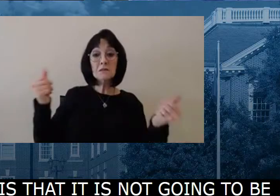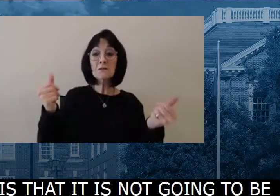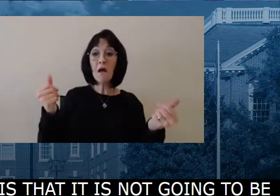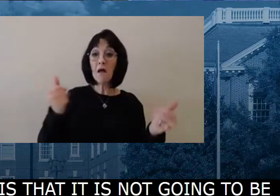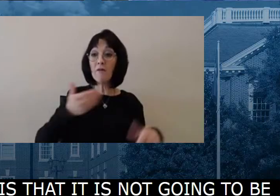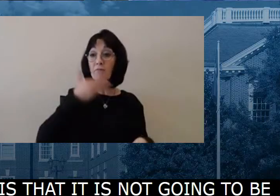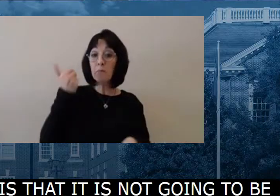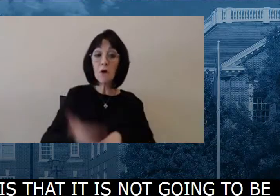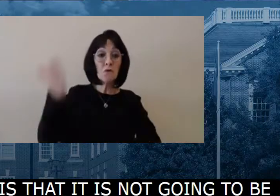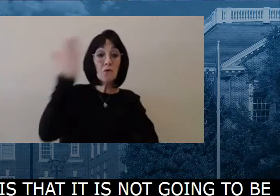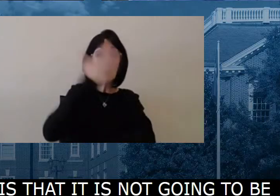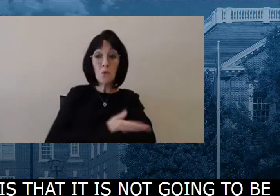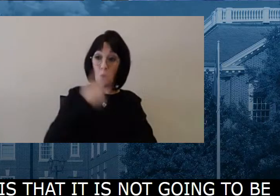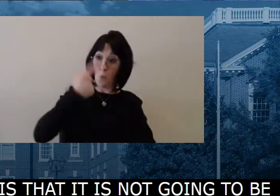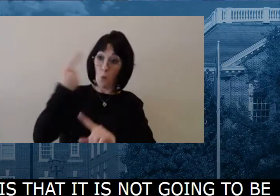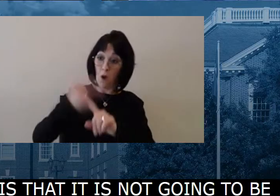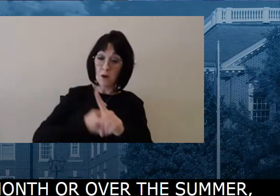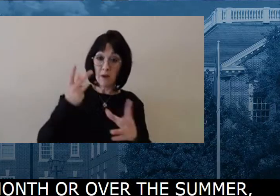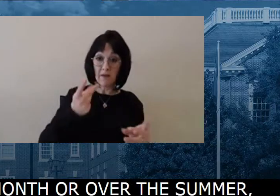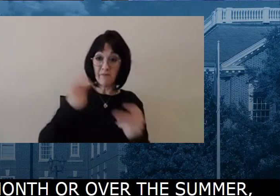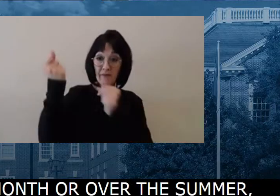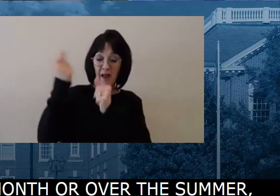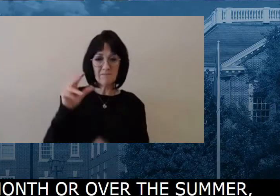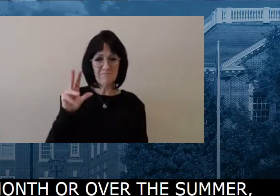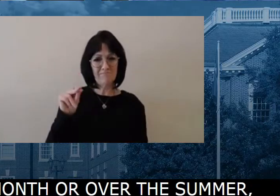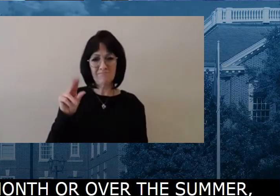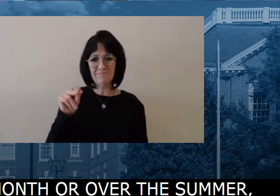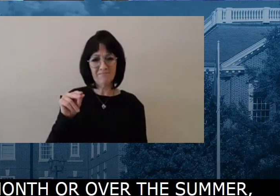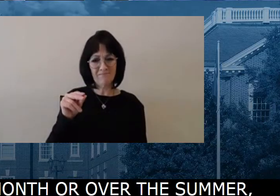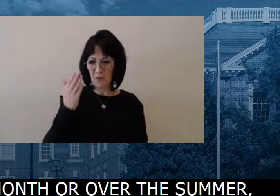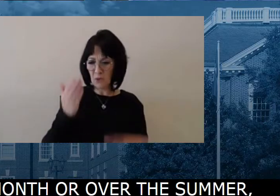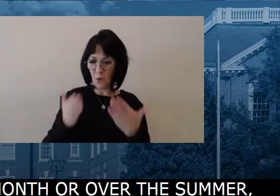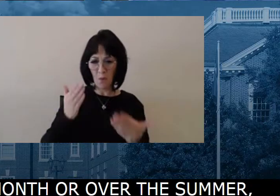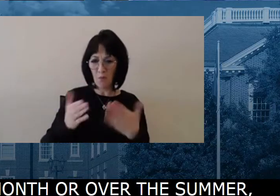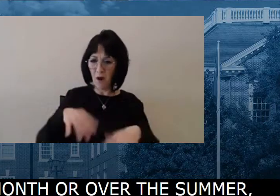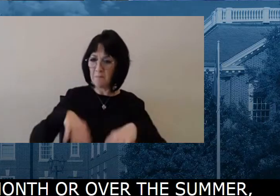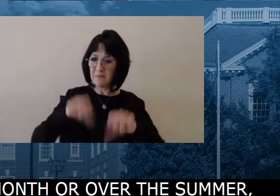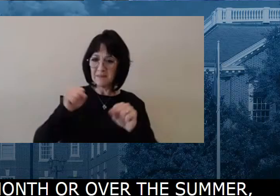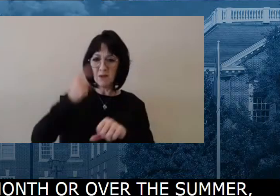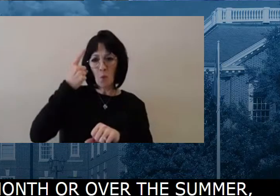ongoing probably over the next couple of years.